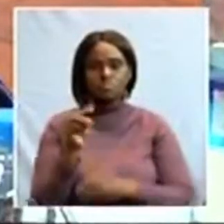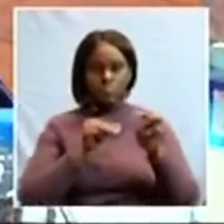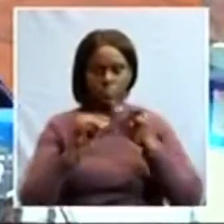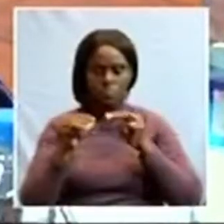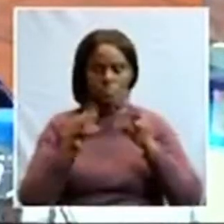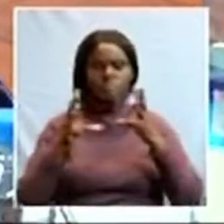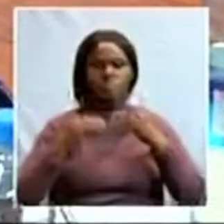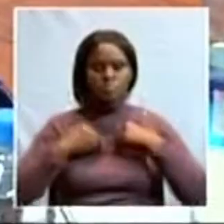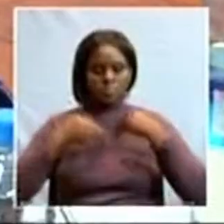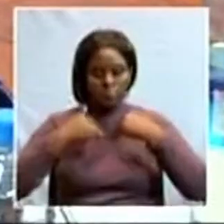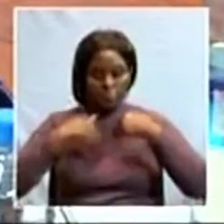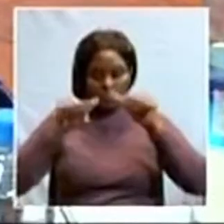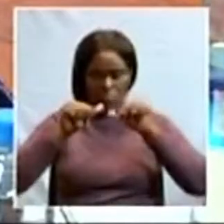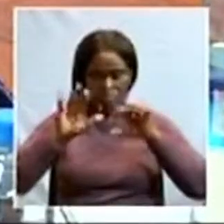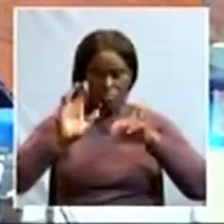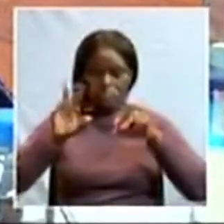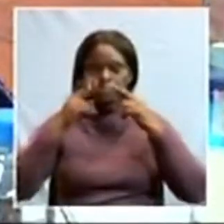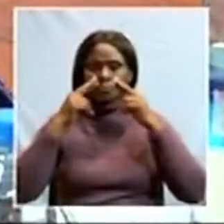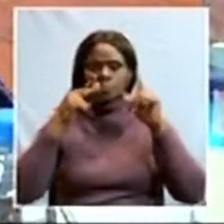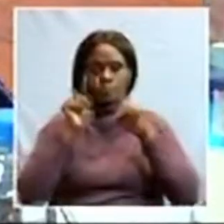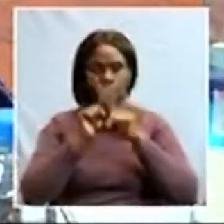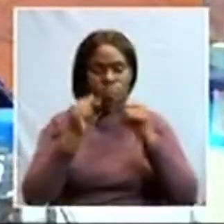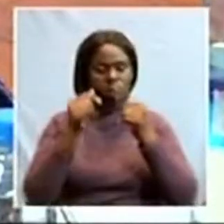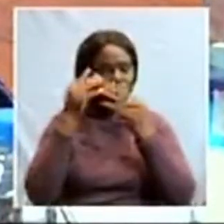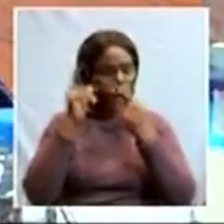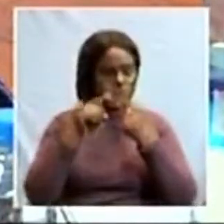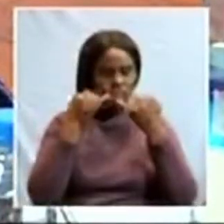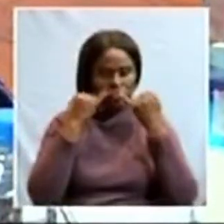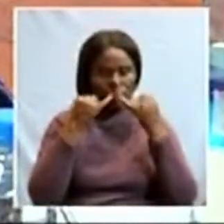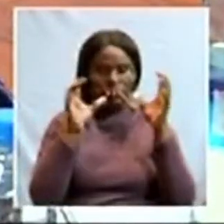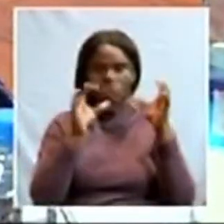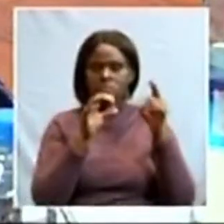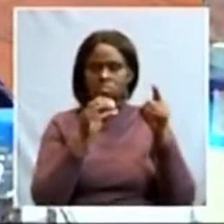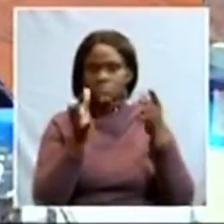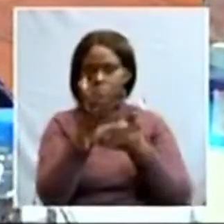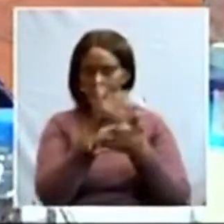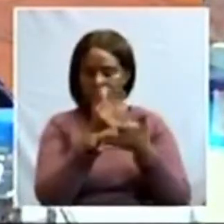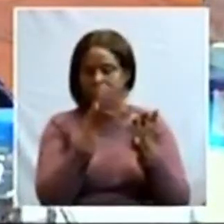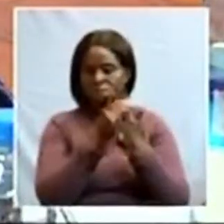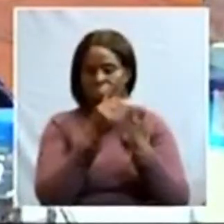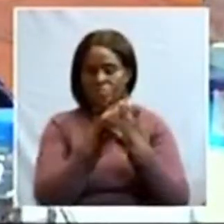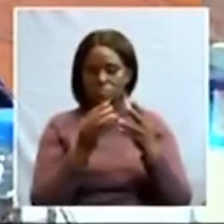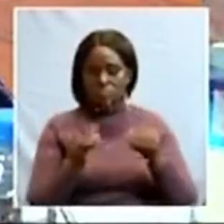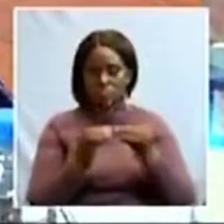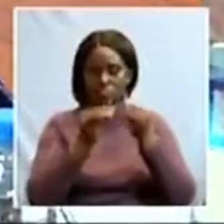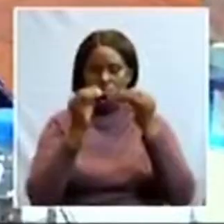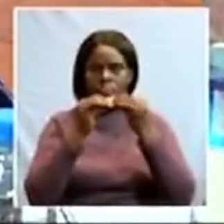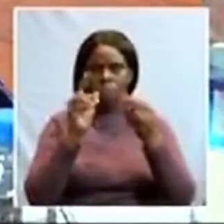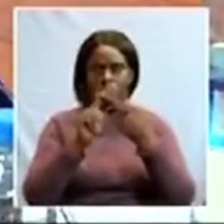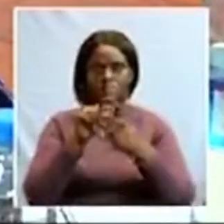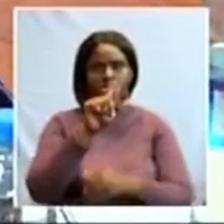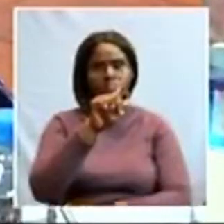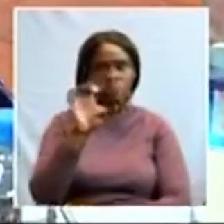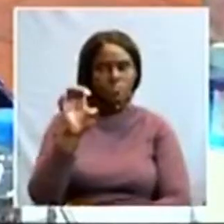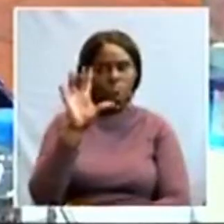Management acknowledges the auditor's findings and wishes to state that the council collected amounts totaling to